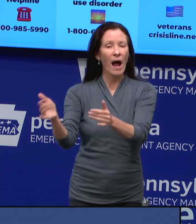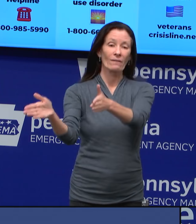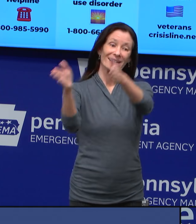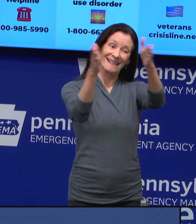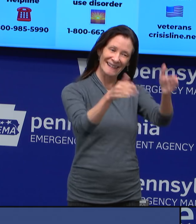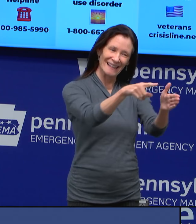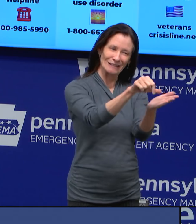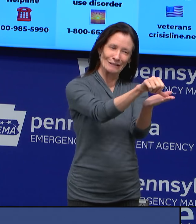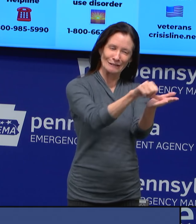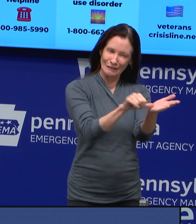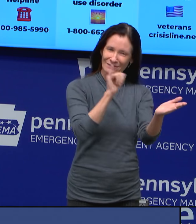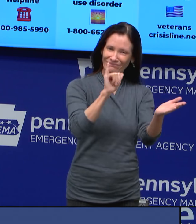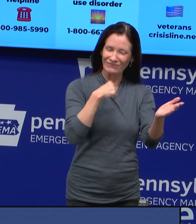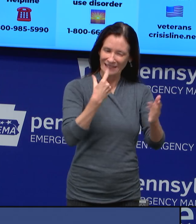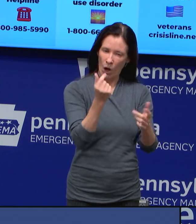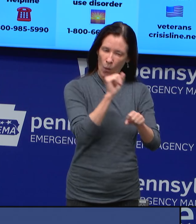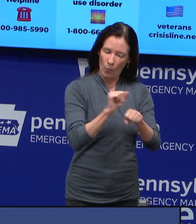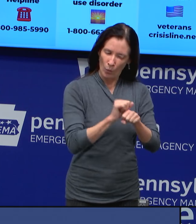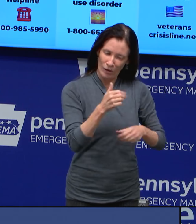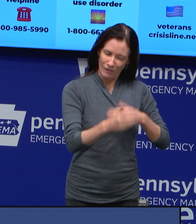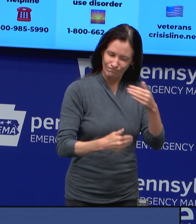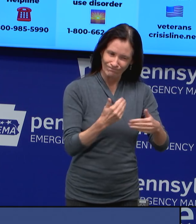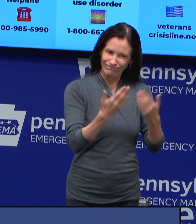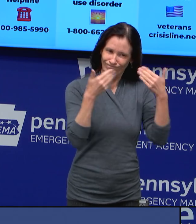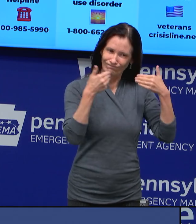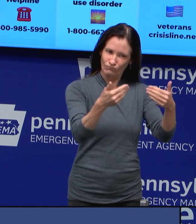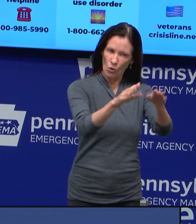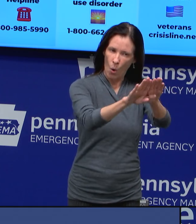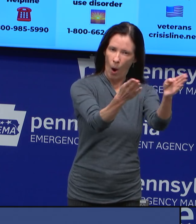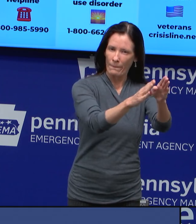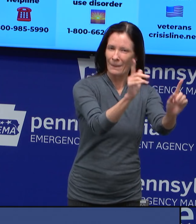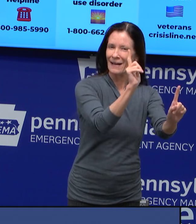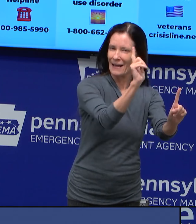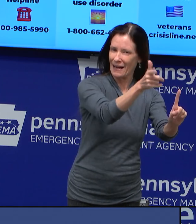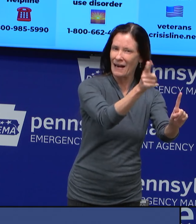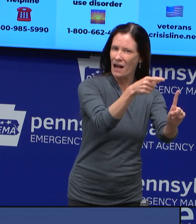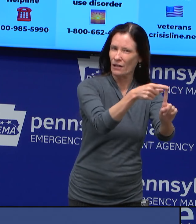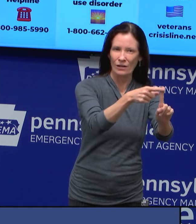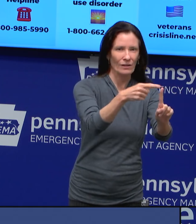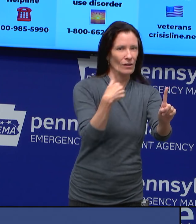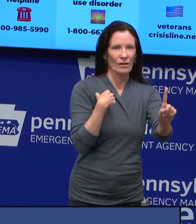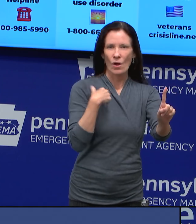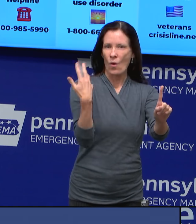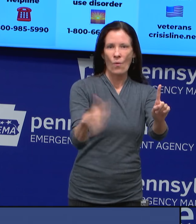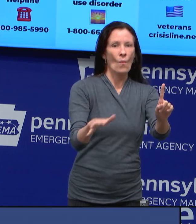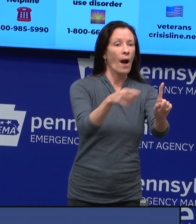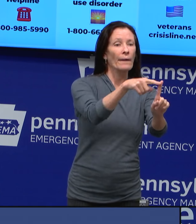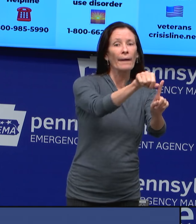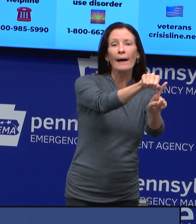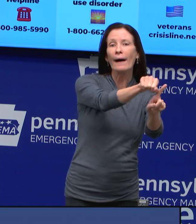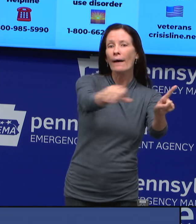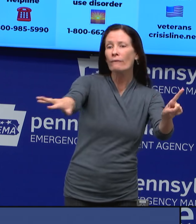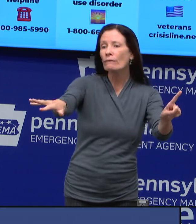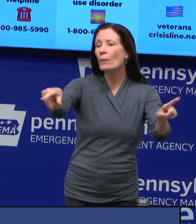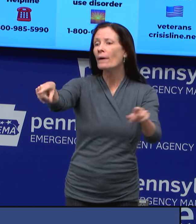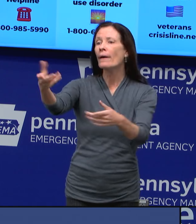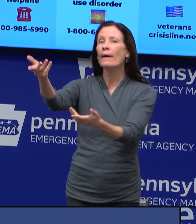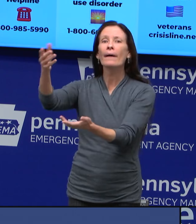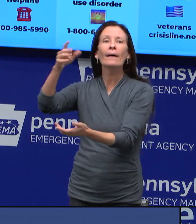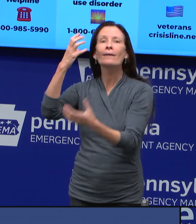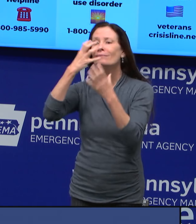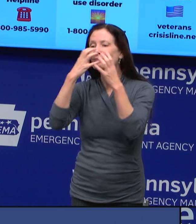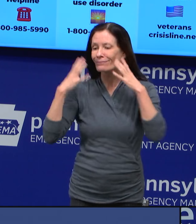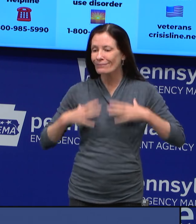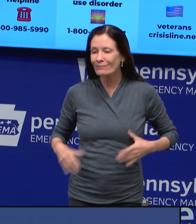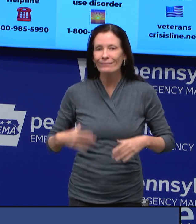facilities to do that while making sure that we stay prepared for any possible resurgence of COVID-19 in